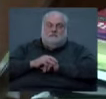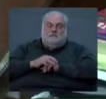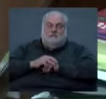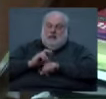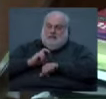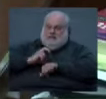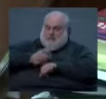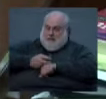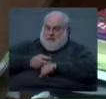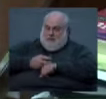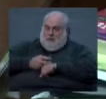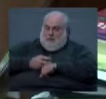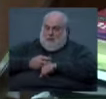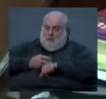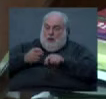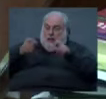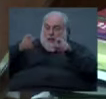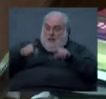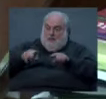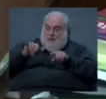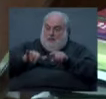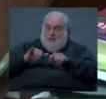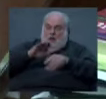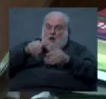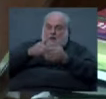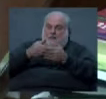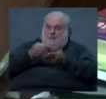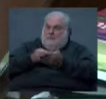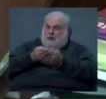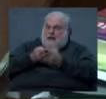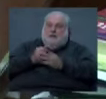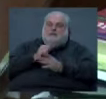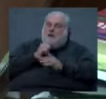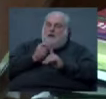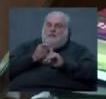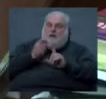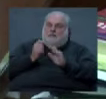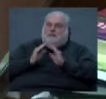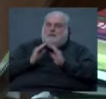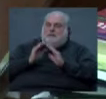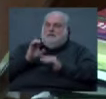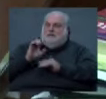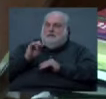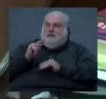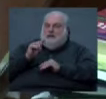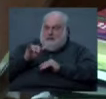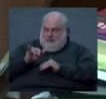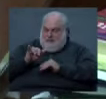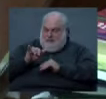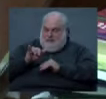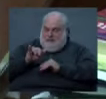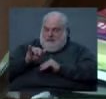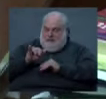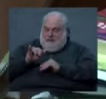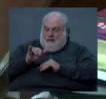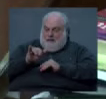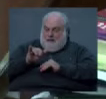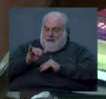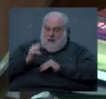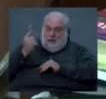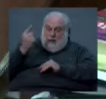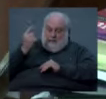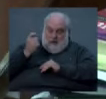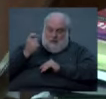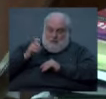difficult. What happened in this case is that all the money is not coming from the city. And as I understood it when I was asked to do